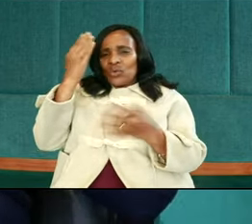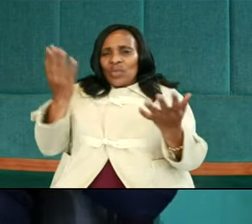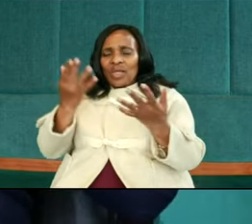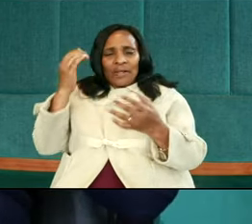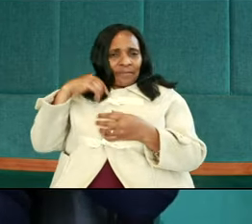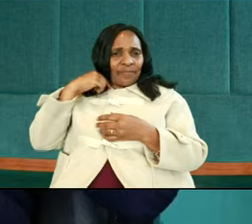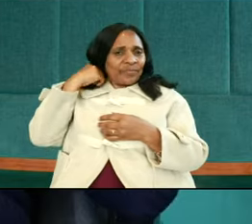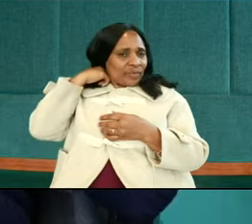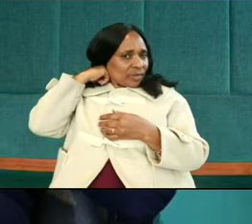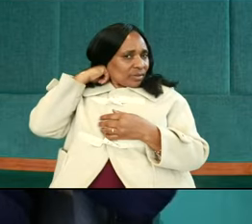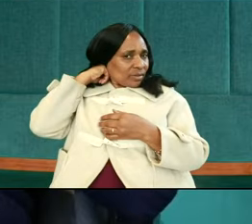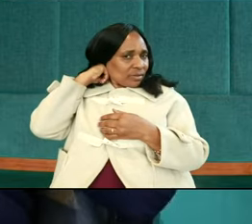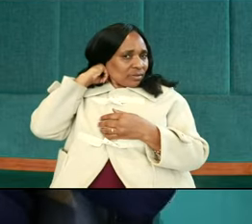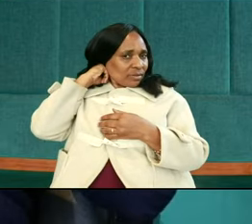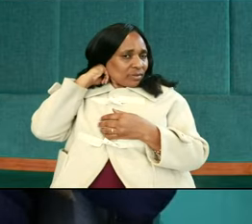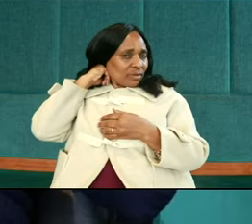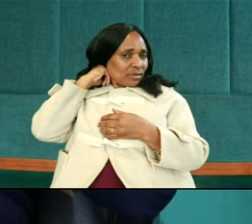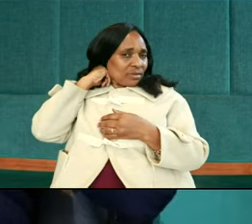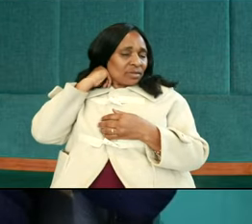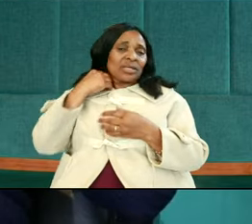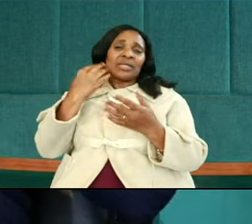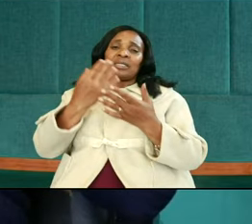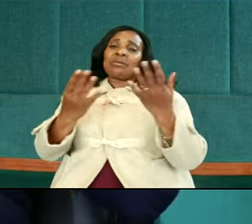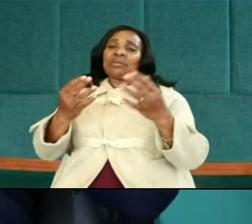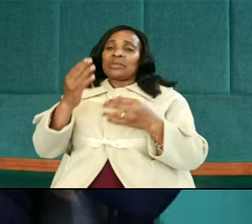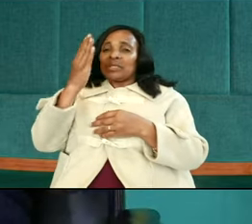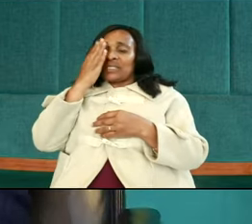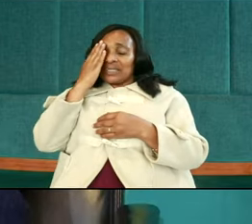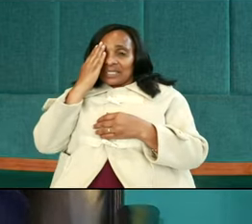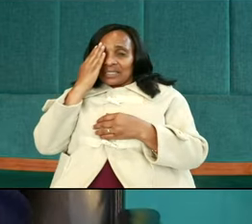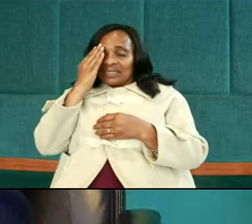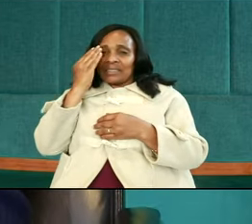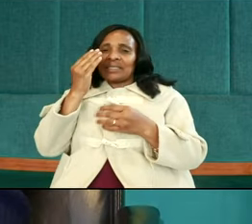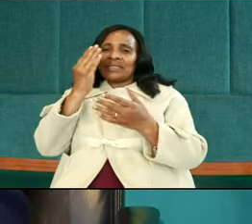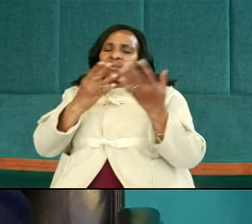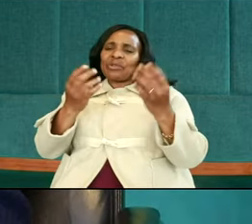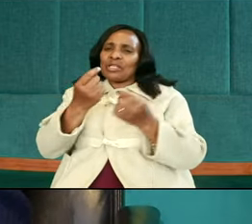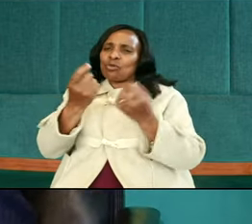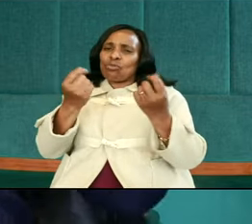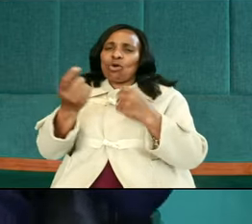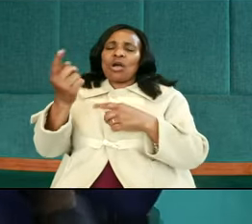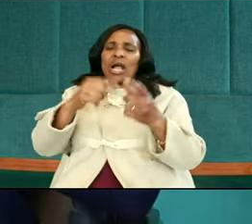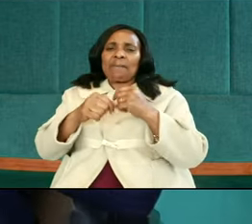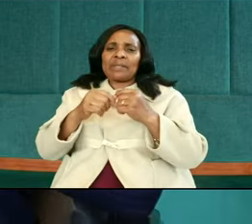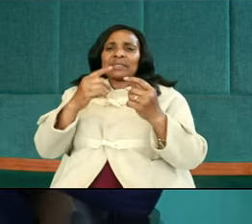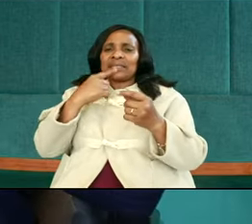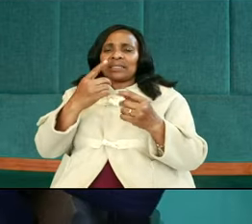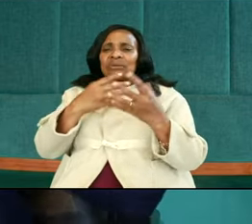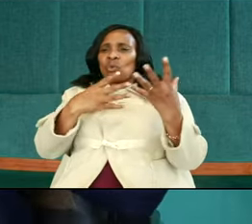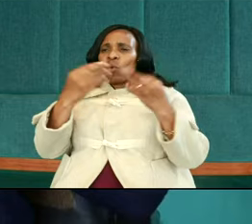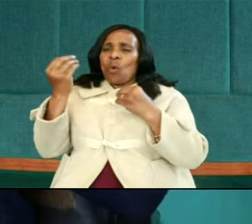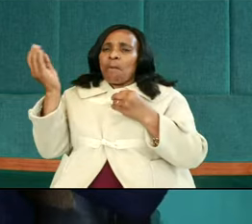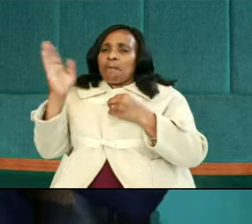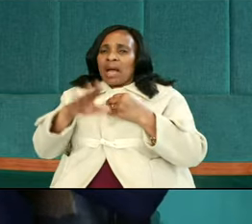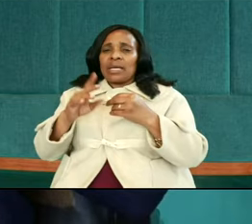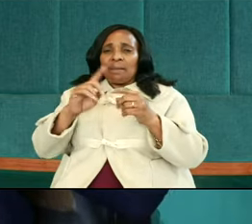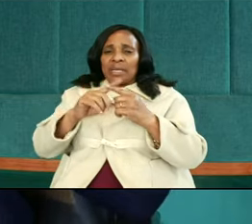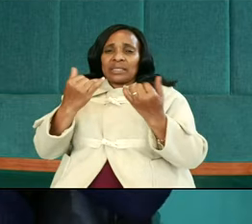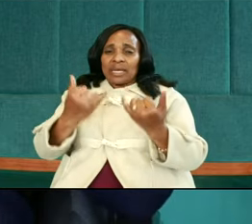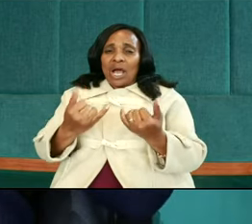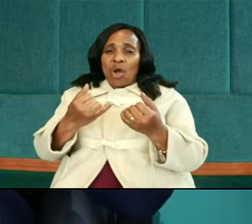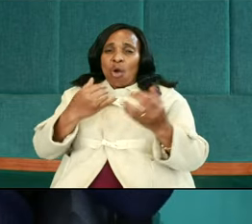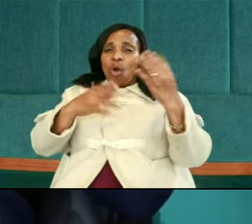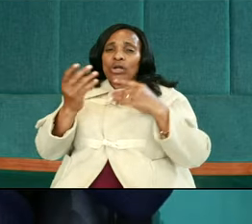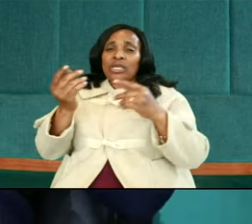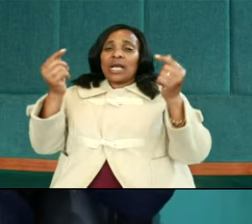Israelites. Something small problems come in and they're like, hey, let's go back, people. As in for them. But now when God comes